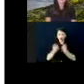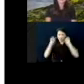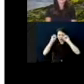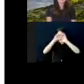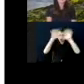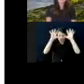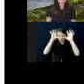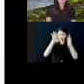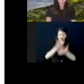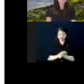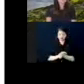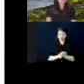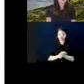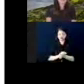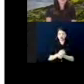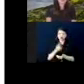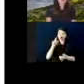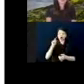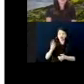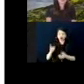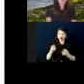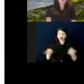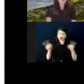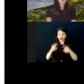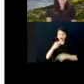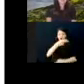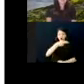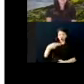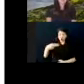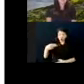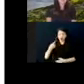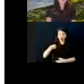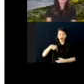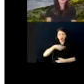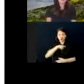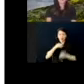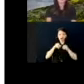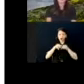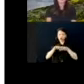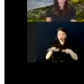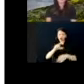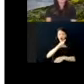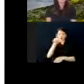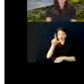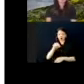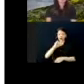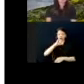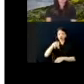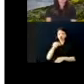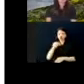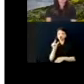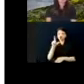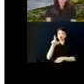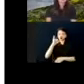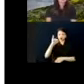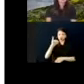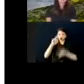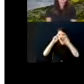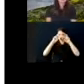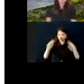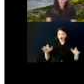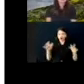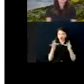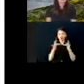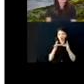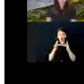within Indonesia, we rolled out, I think in July, an online survey through the Google Surveys platform that